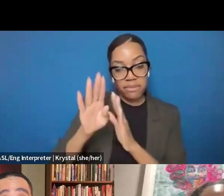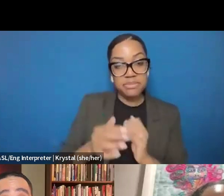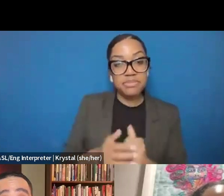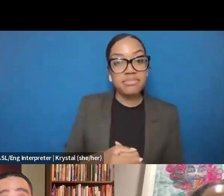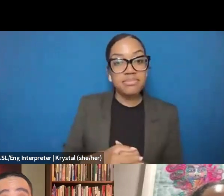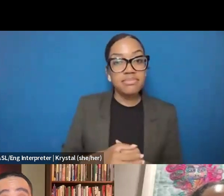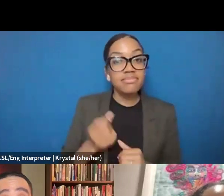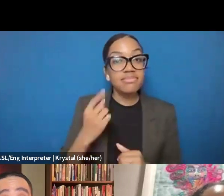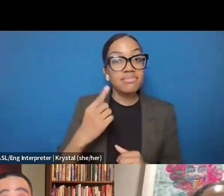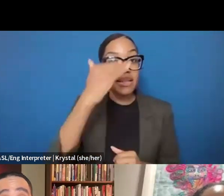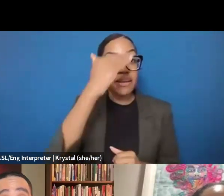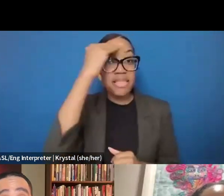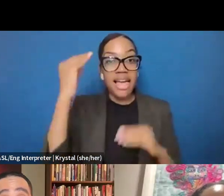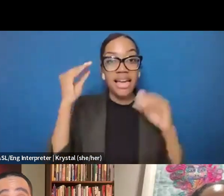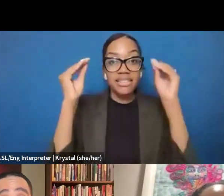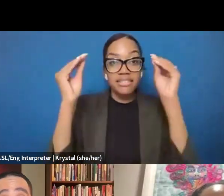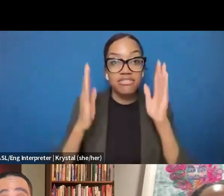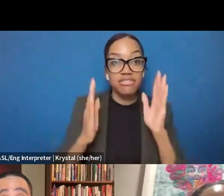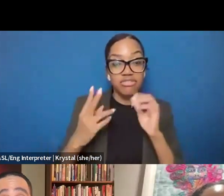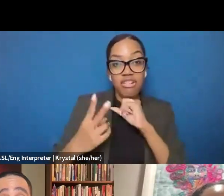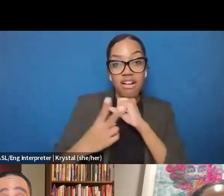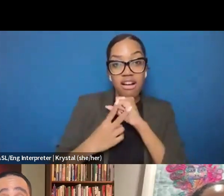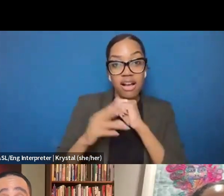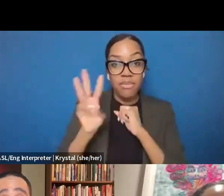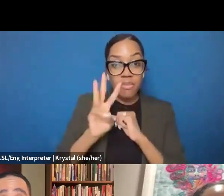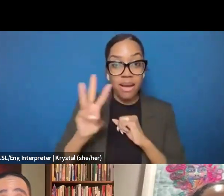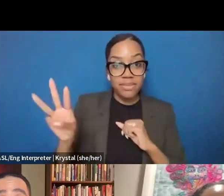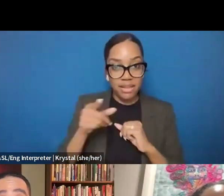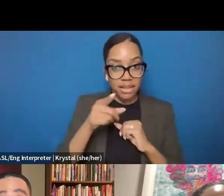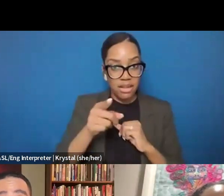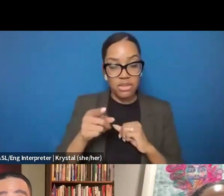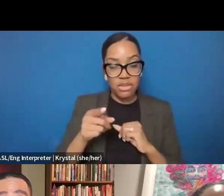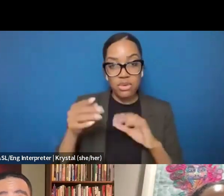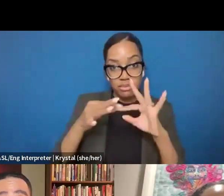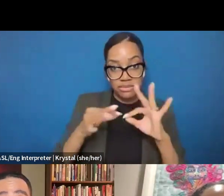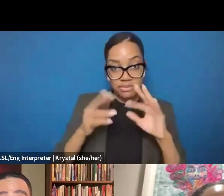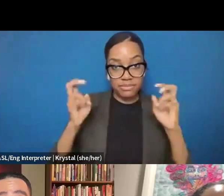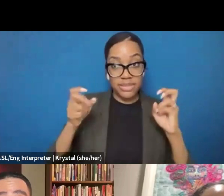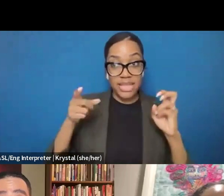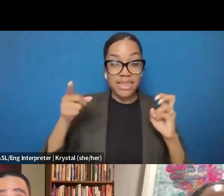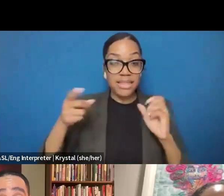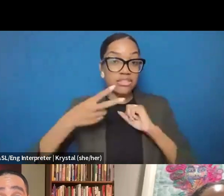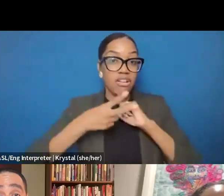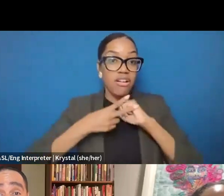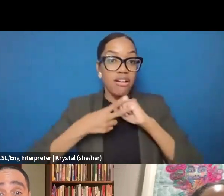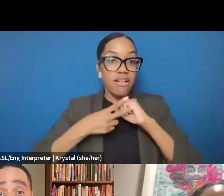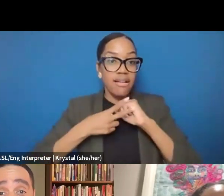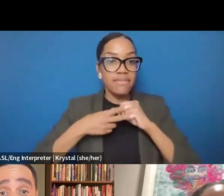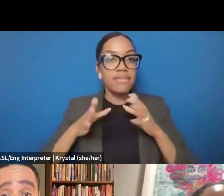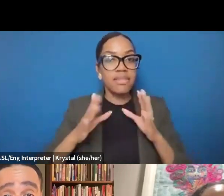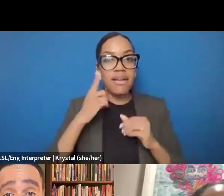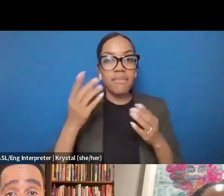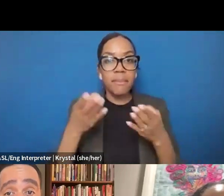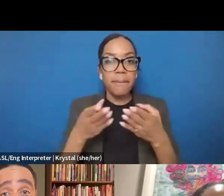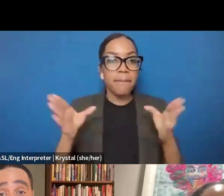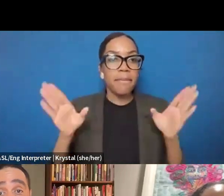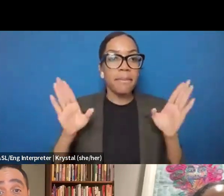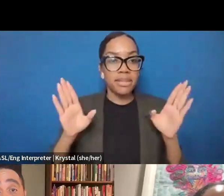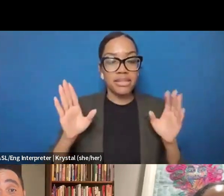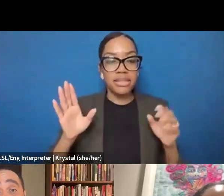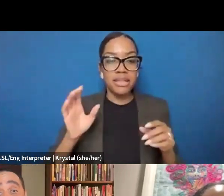Archive website, you write that the website, quote, makes public the intellectual, political, and